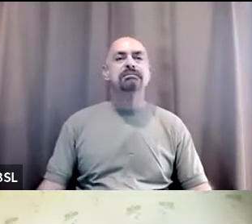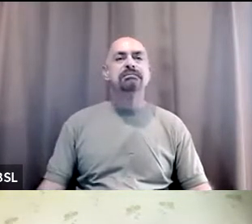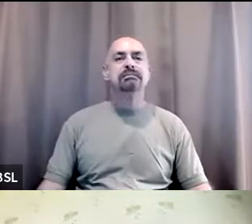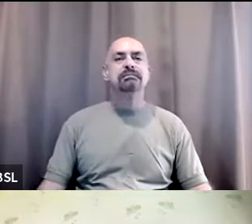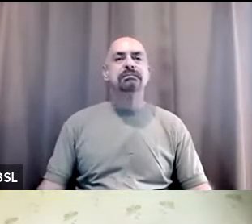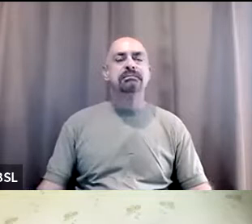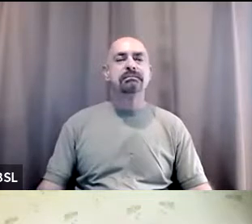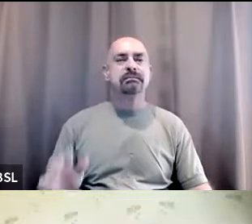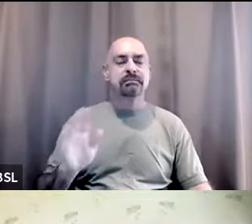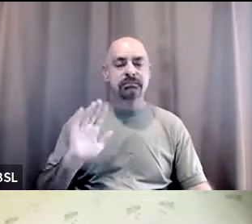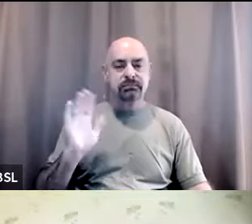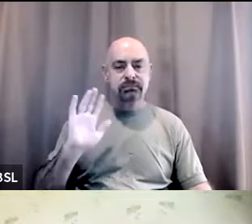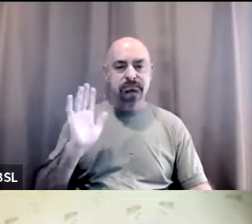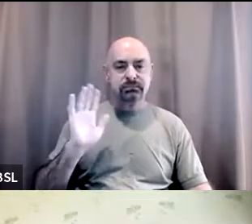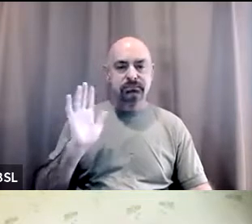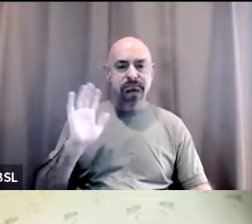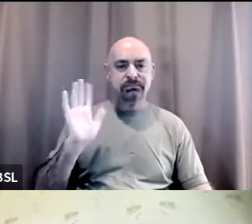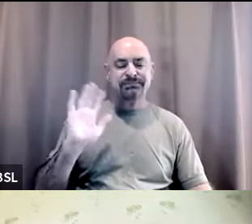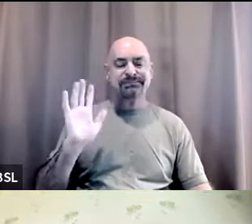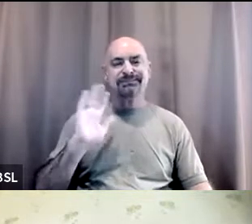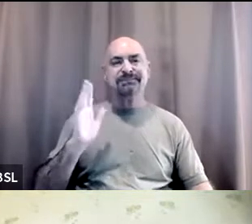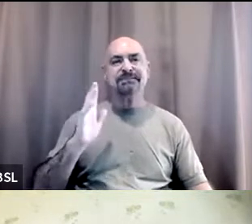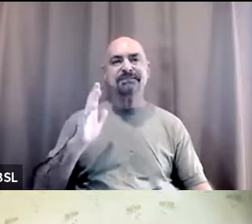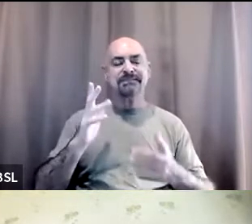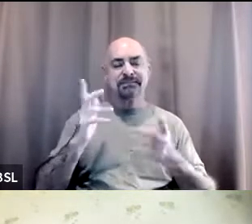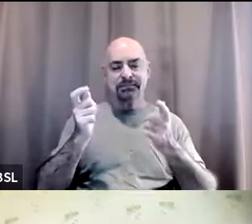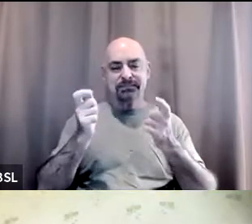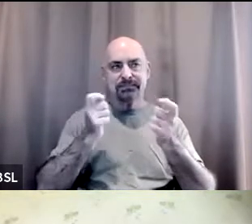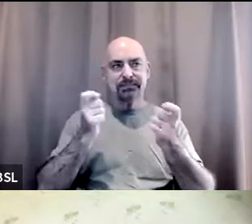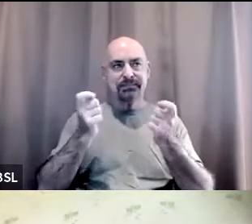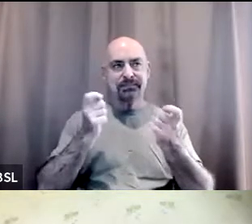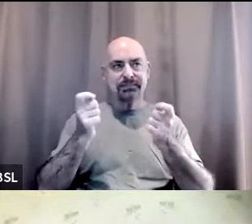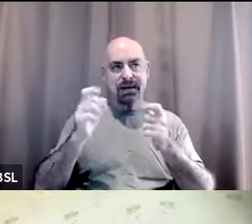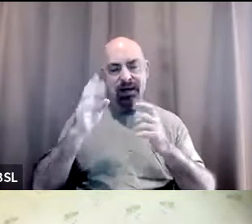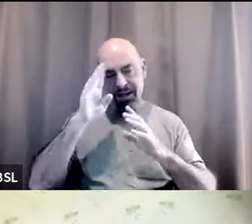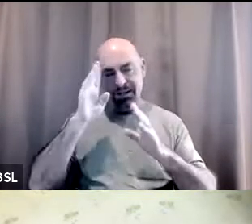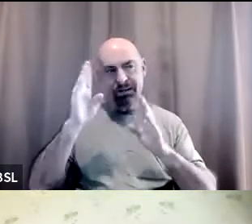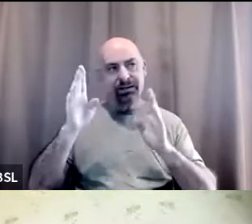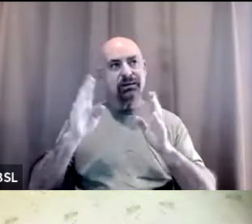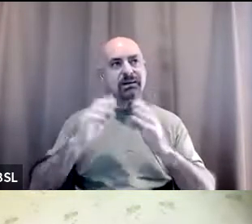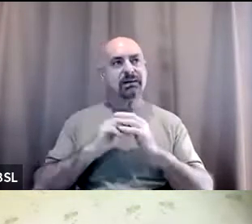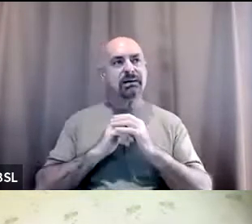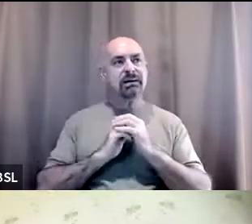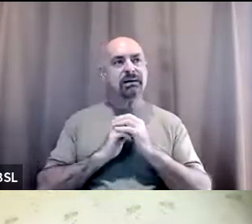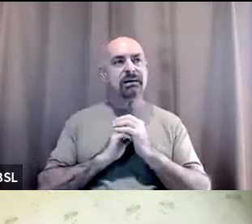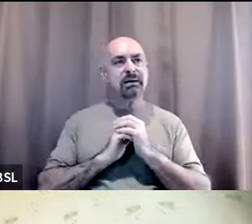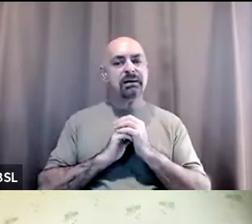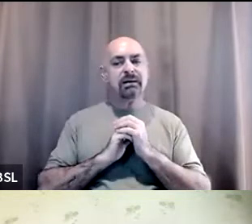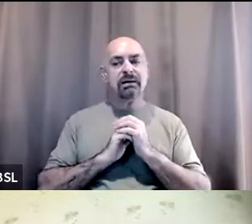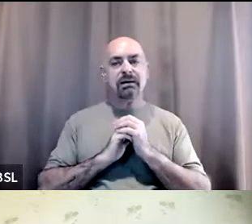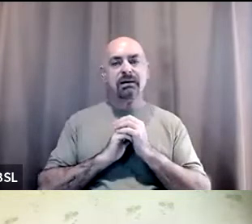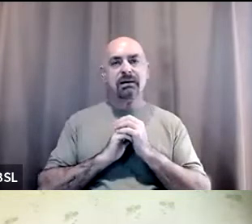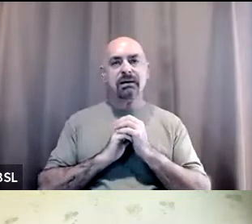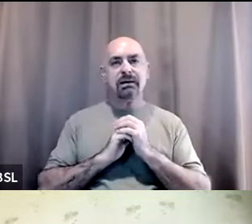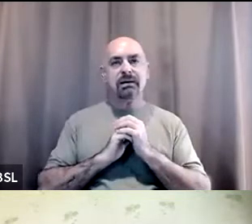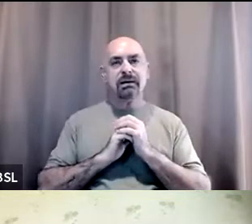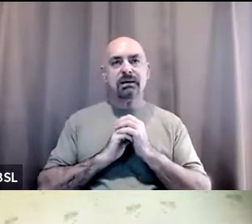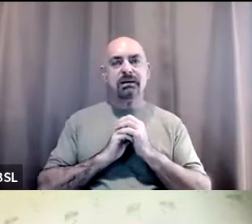Dear moderator, Your Excellency, Mr. Philip Malone, my dear